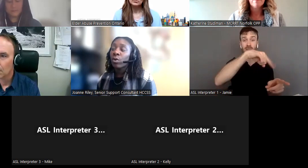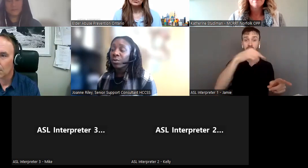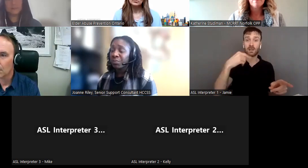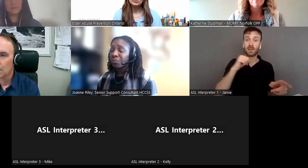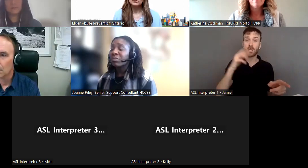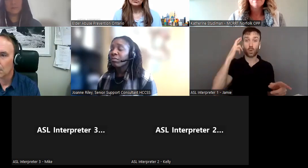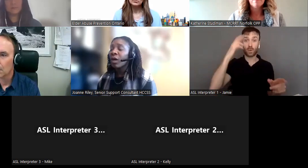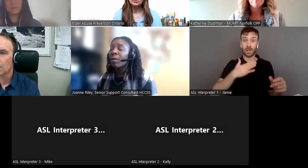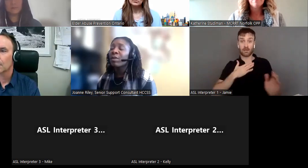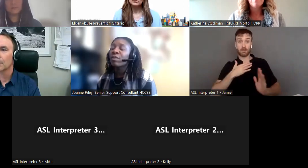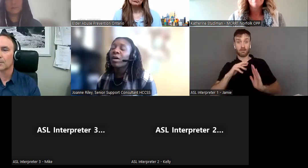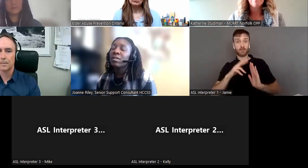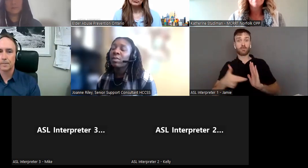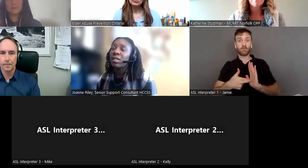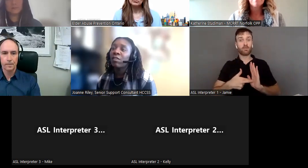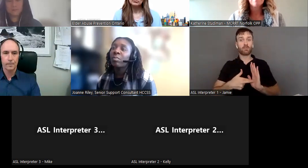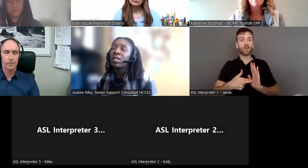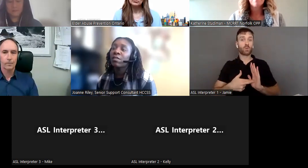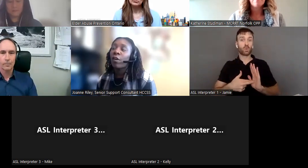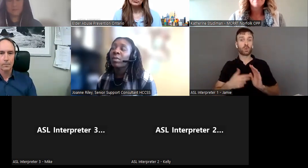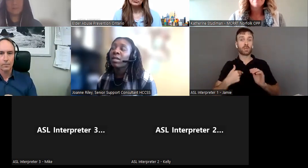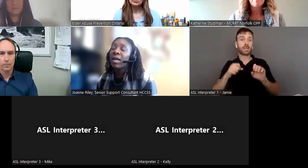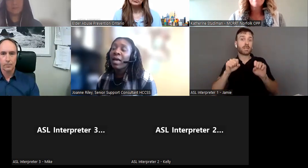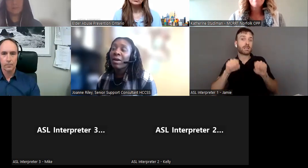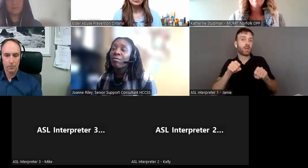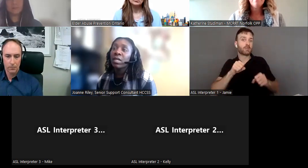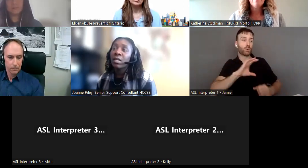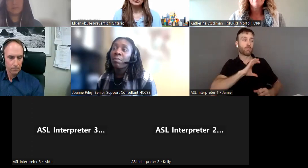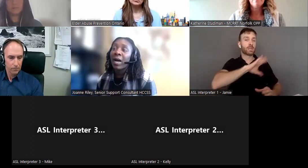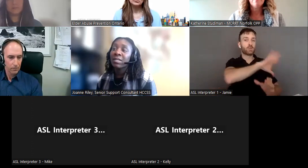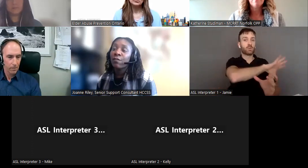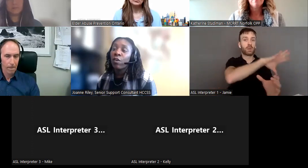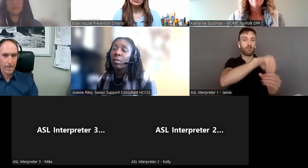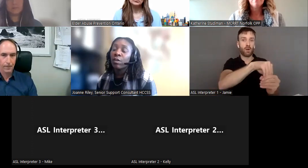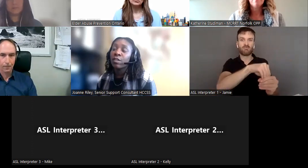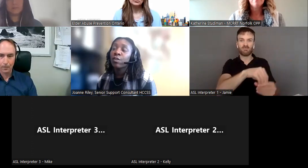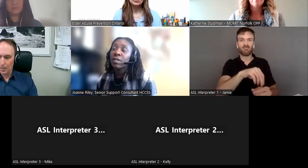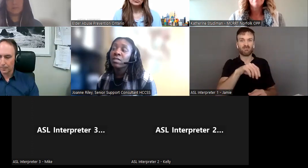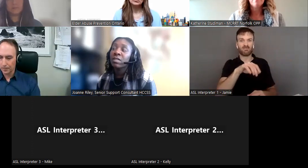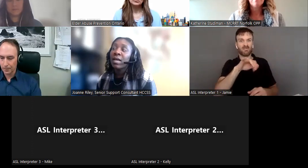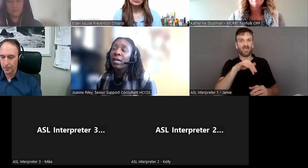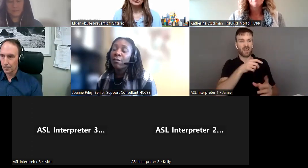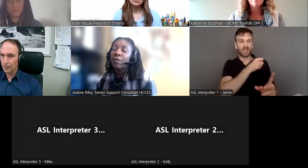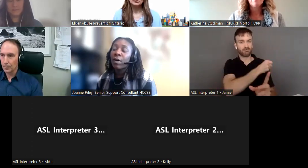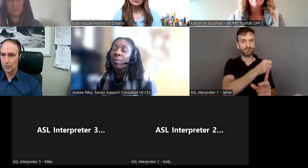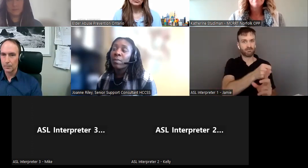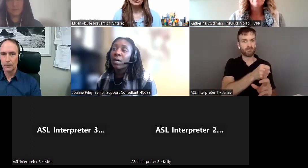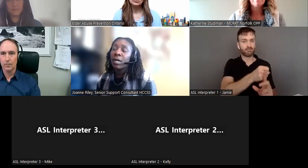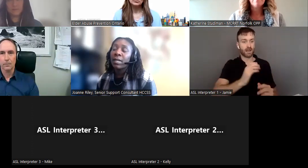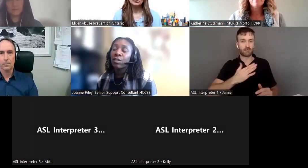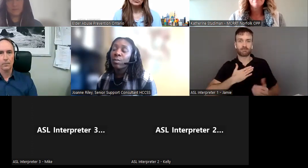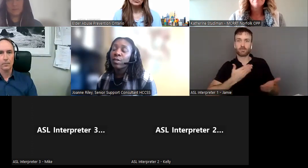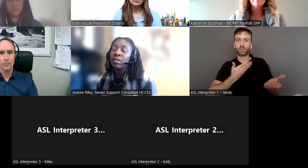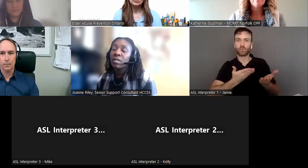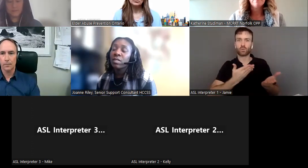my role, there is a possibility of police involvement, and that really can impact the involvement in our service if